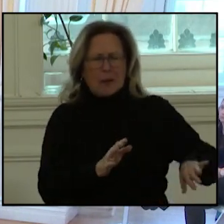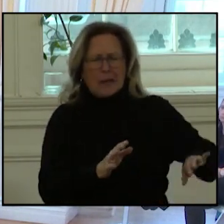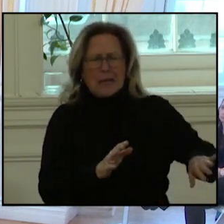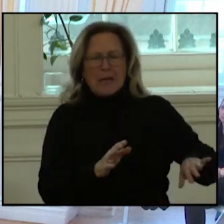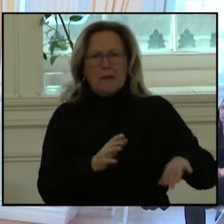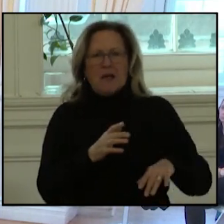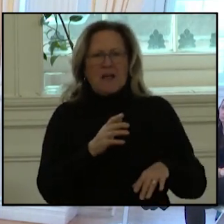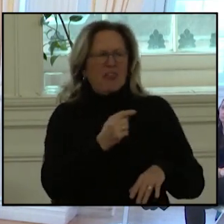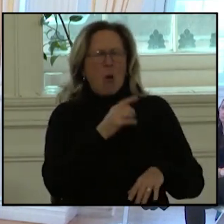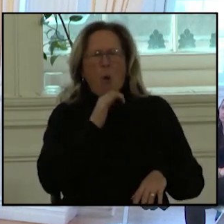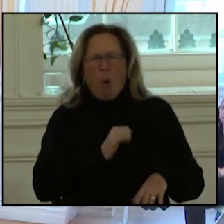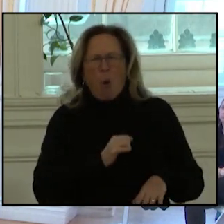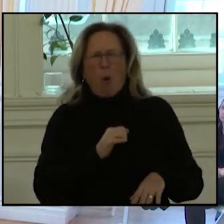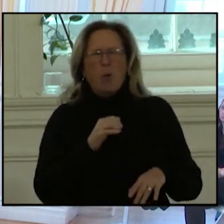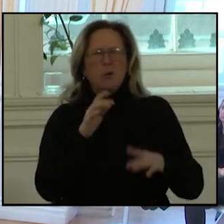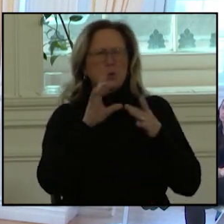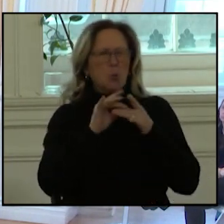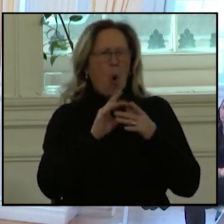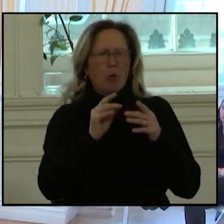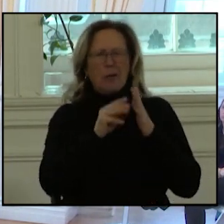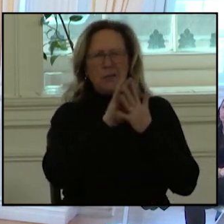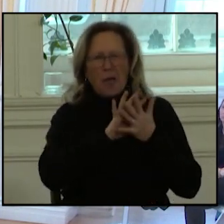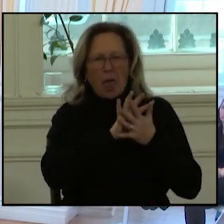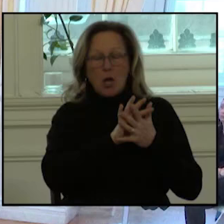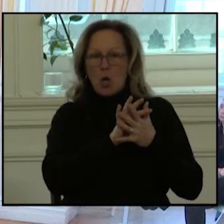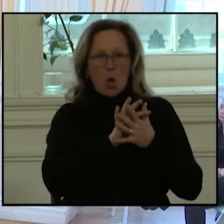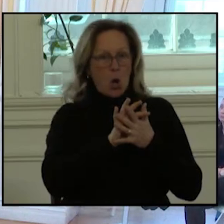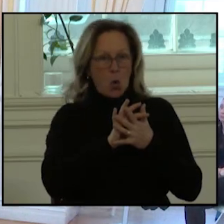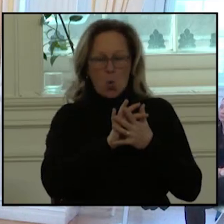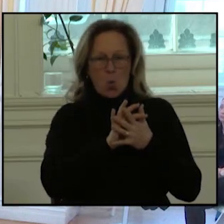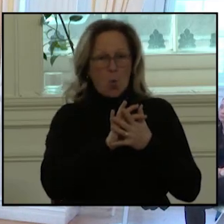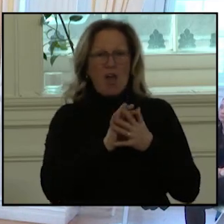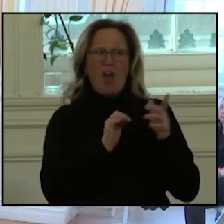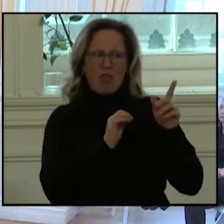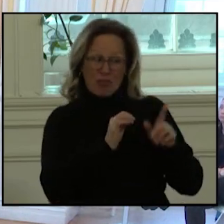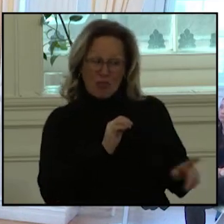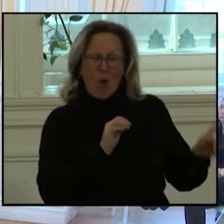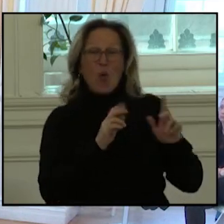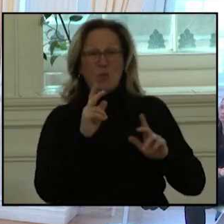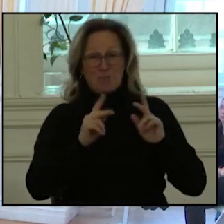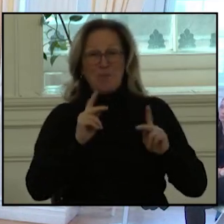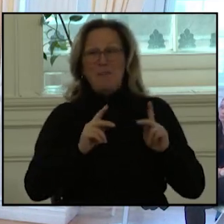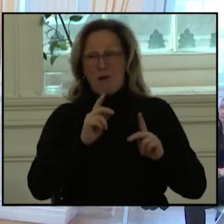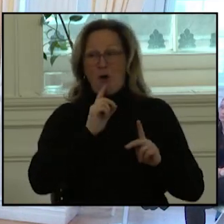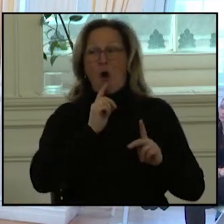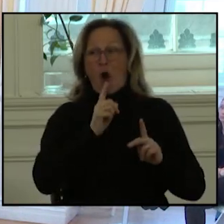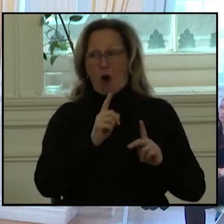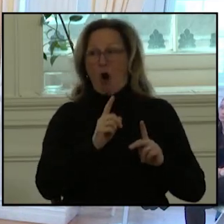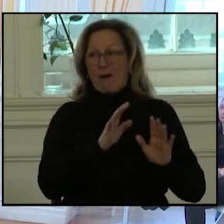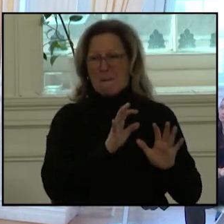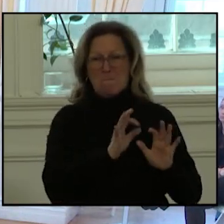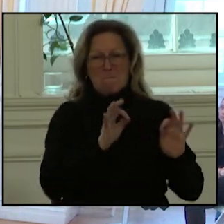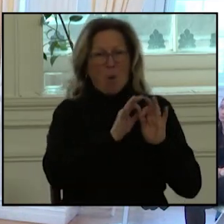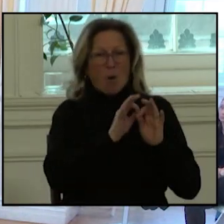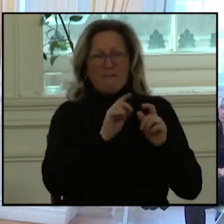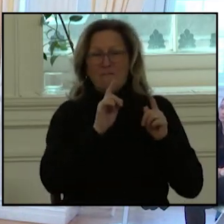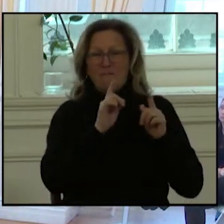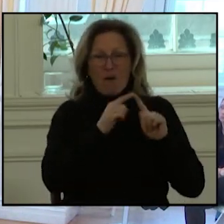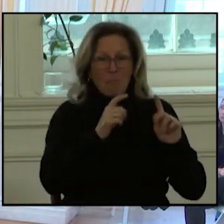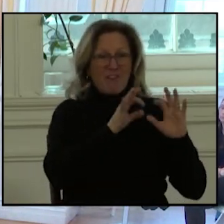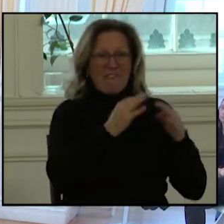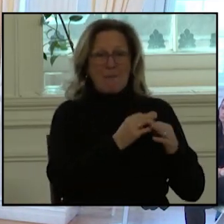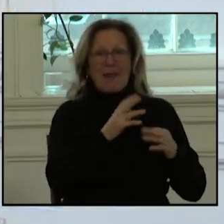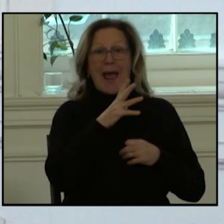and say, oh, they're old, or they are old timers. Those are the ones who are the gatekeepers of your family history. And there's usually always one